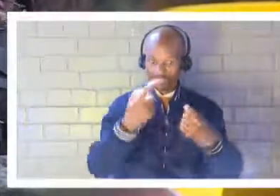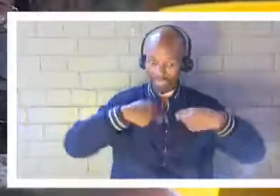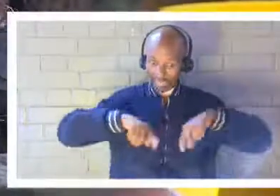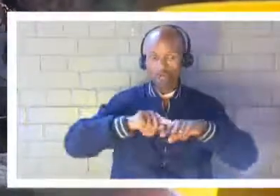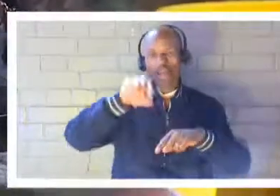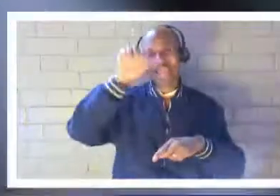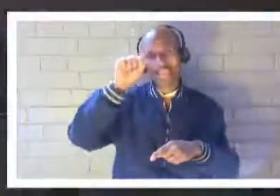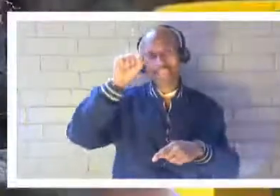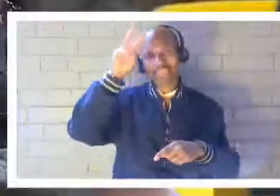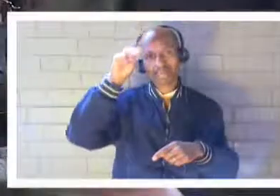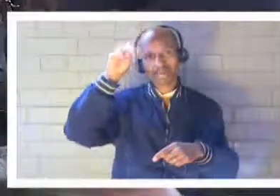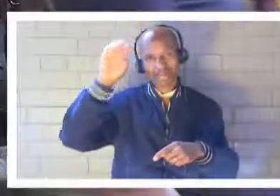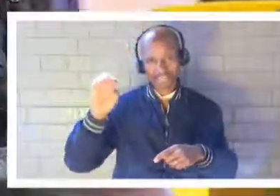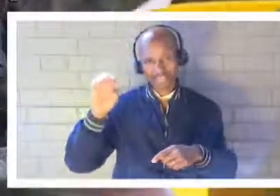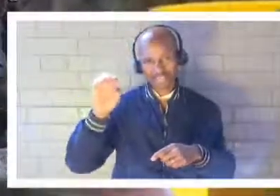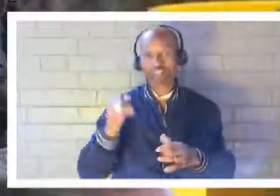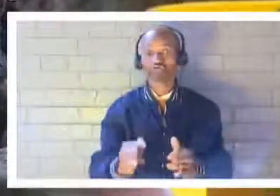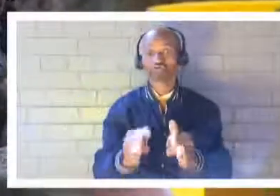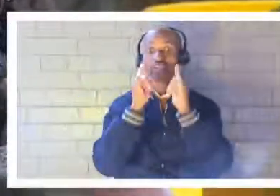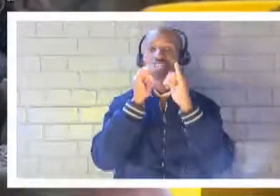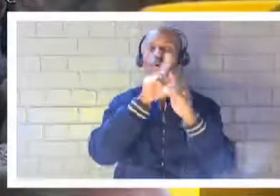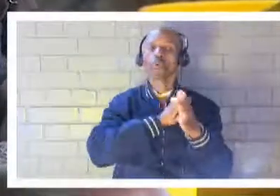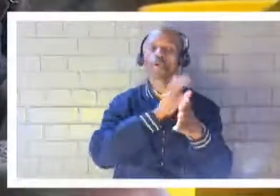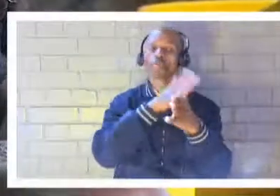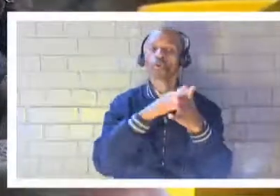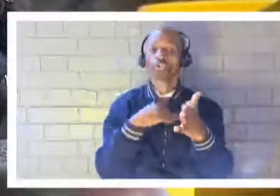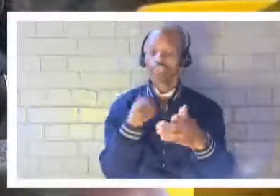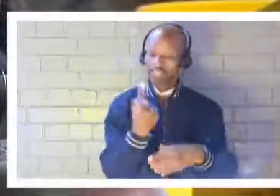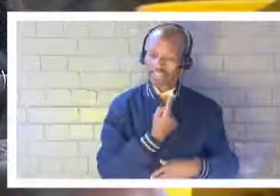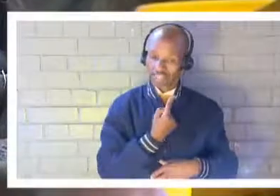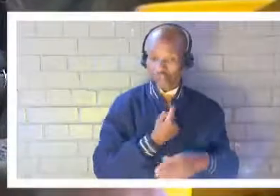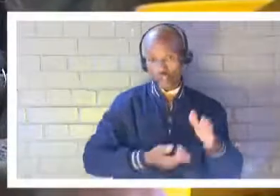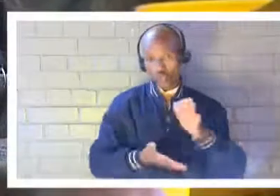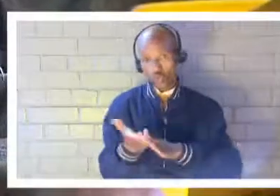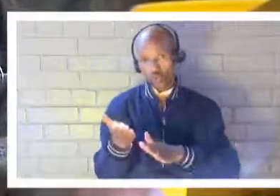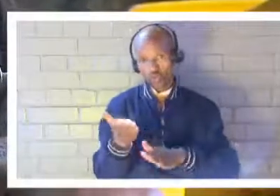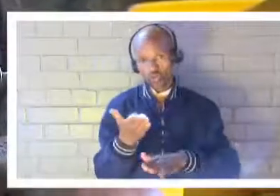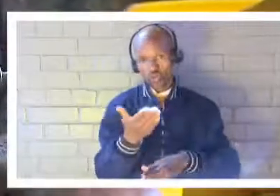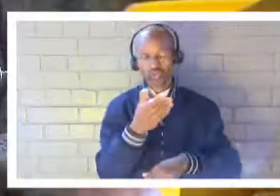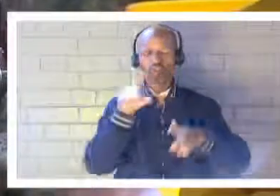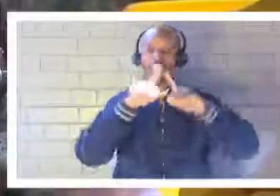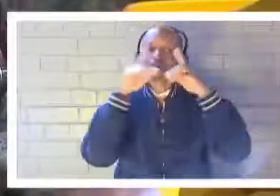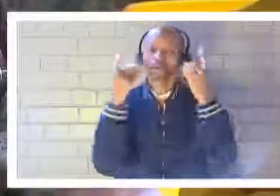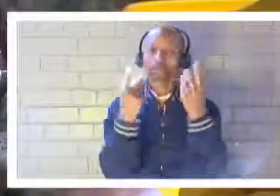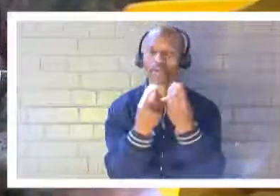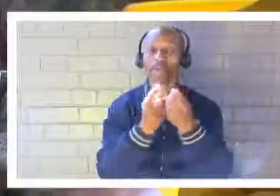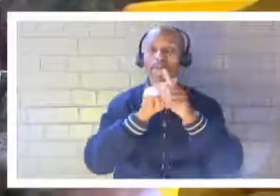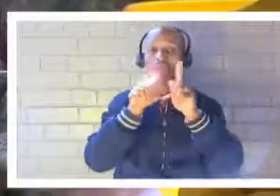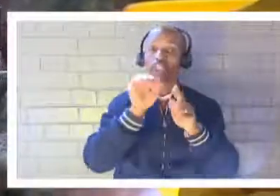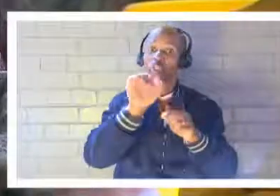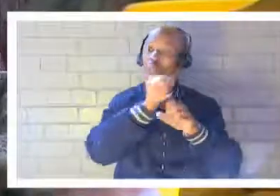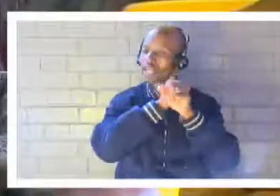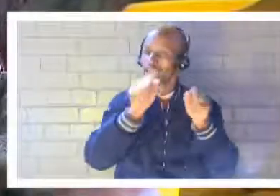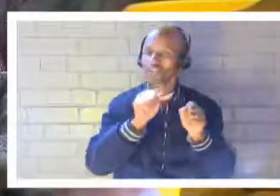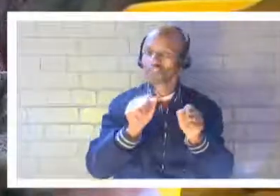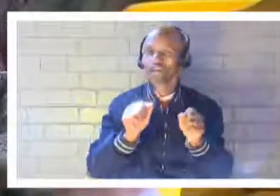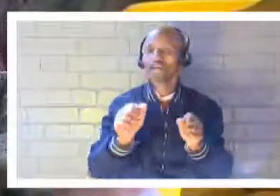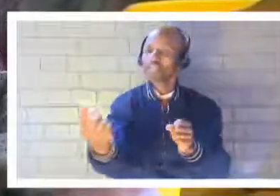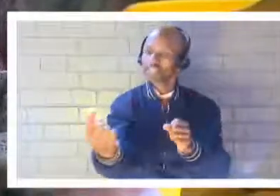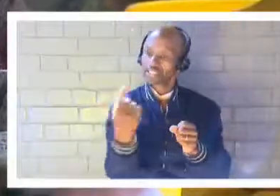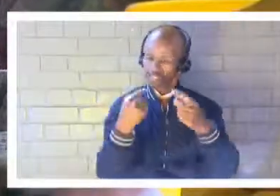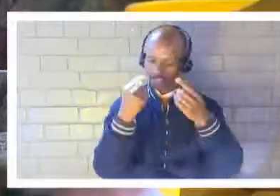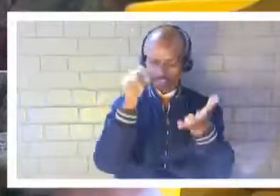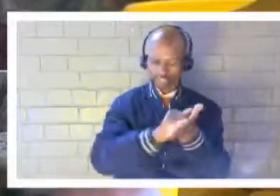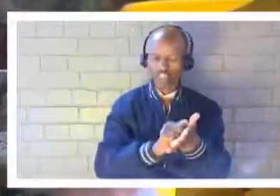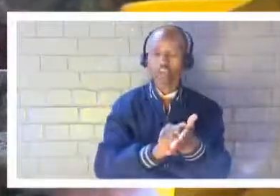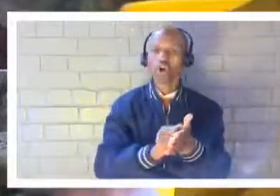take our SMEs very serious? Because we'll find ourselves going to the department, but you don't take us. You're taking